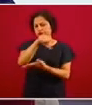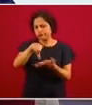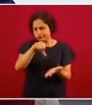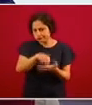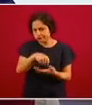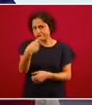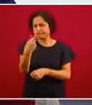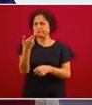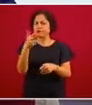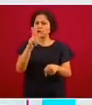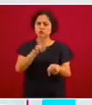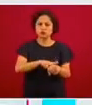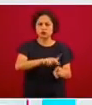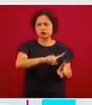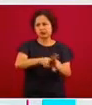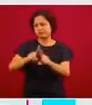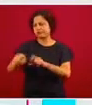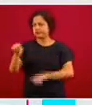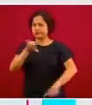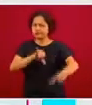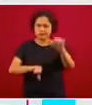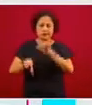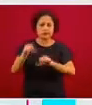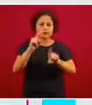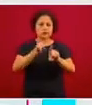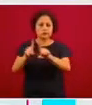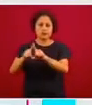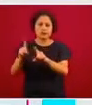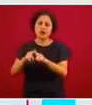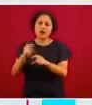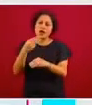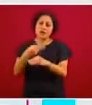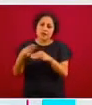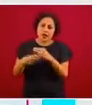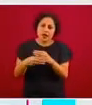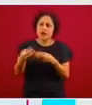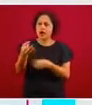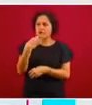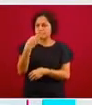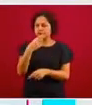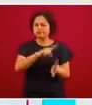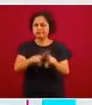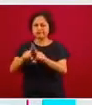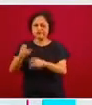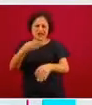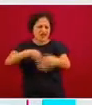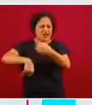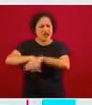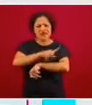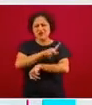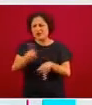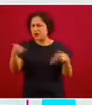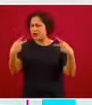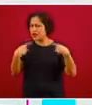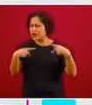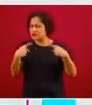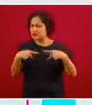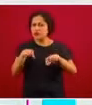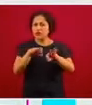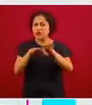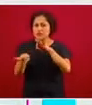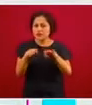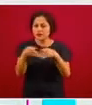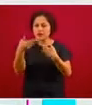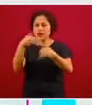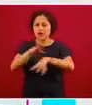either those units be medical units, hospitals, laboratories, but all of the medical